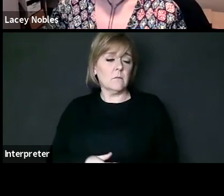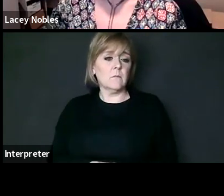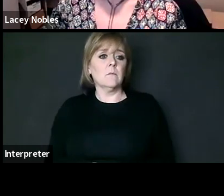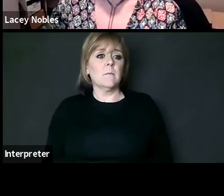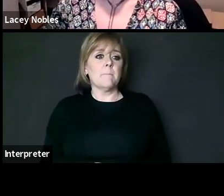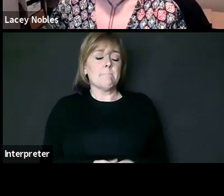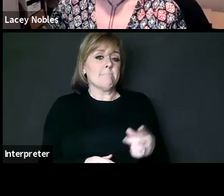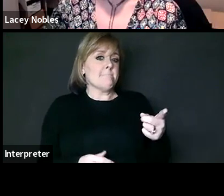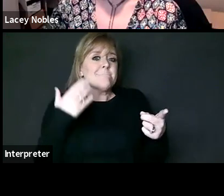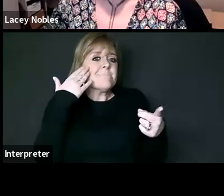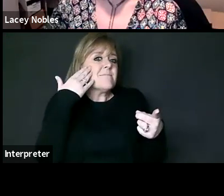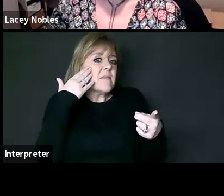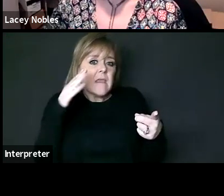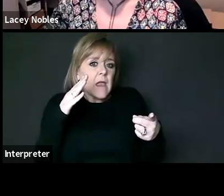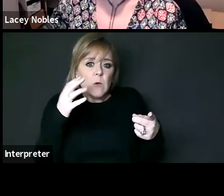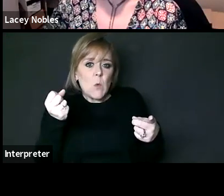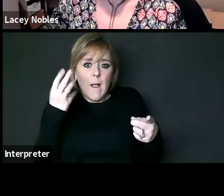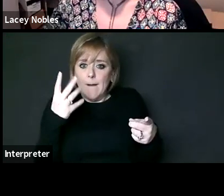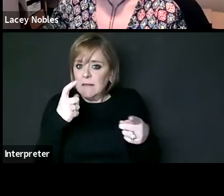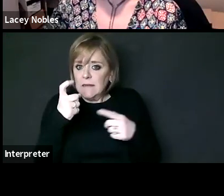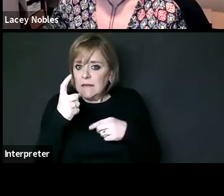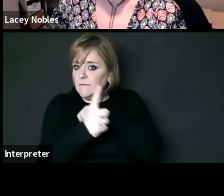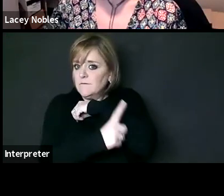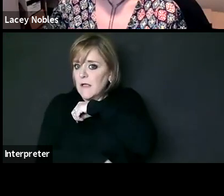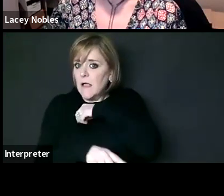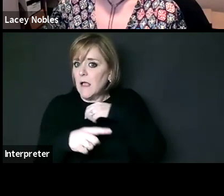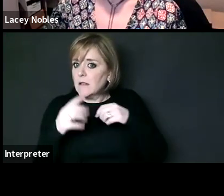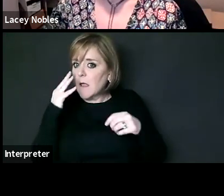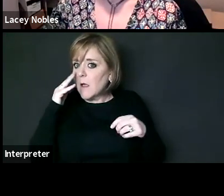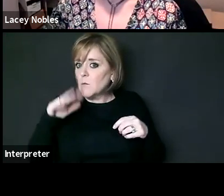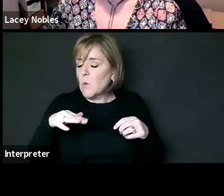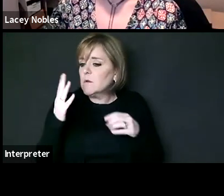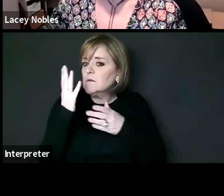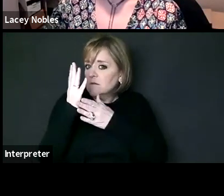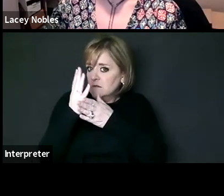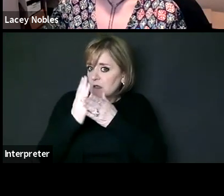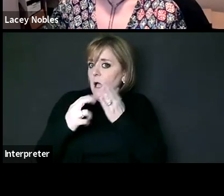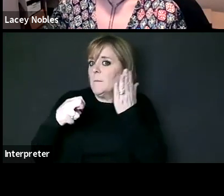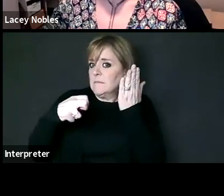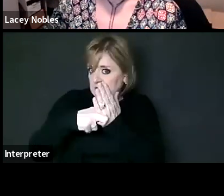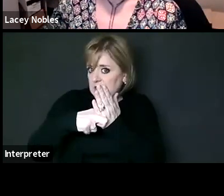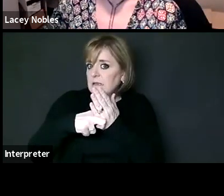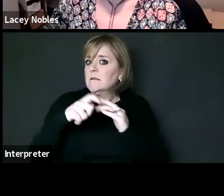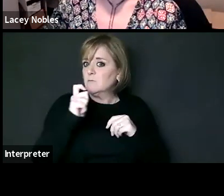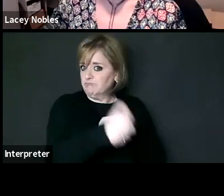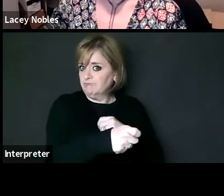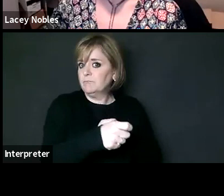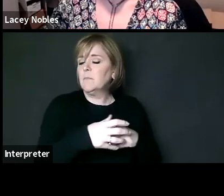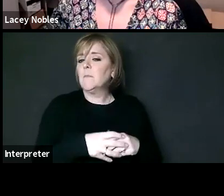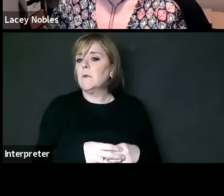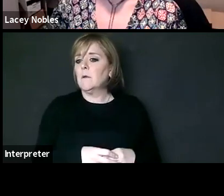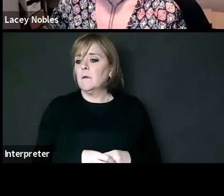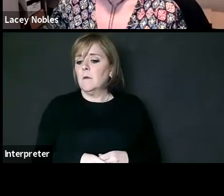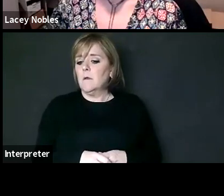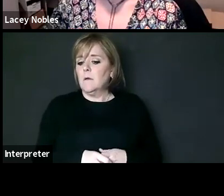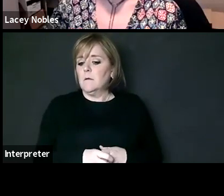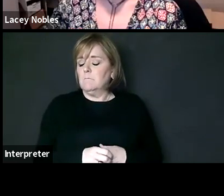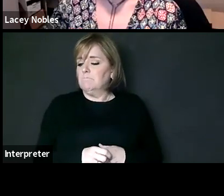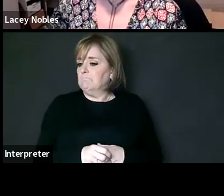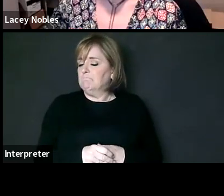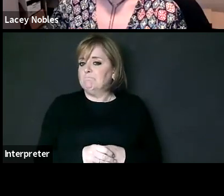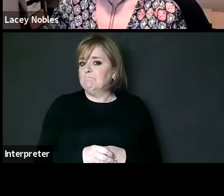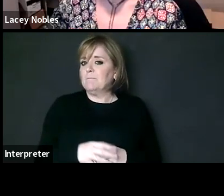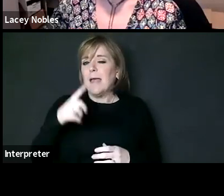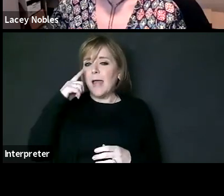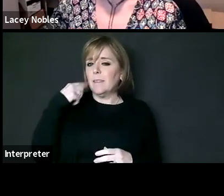I don't know exactly what those numbers are. I know there have been some tickets that have been written. I think that we're